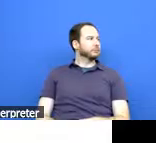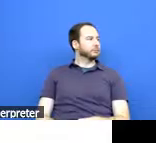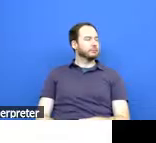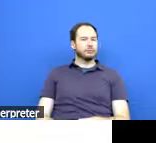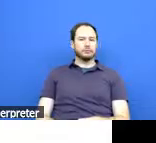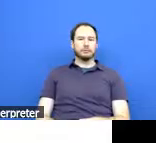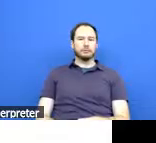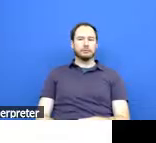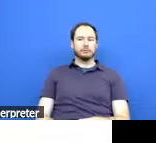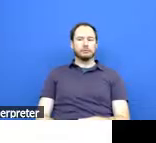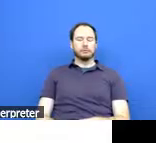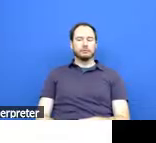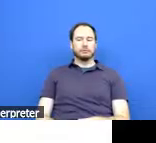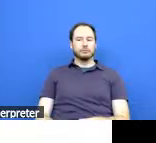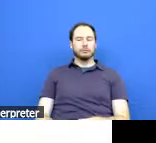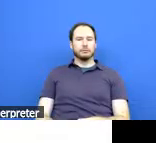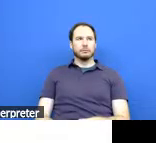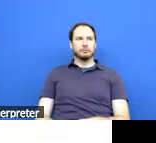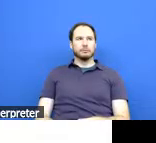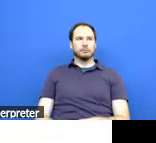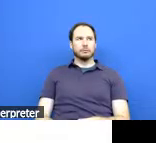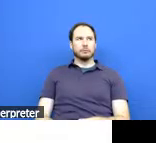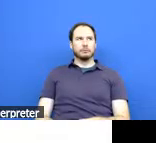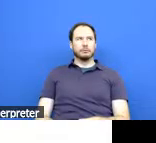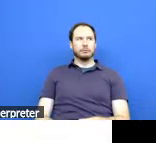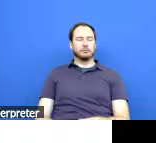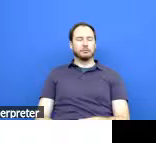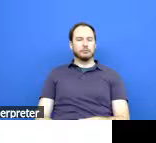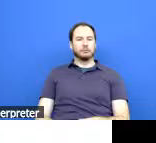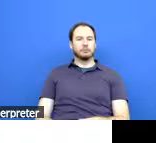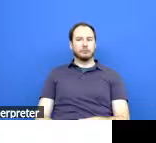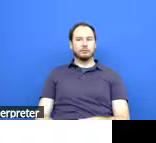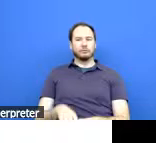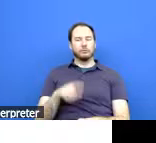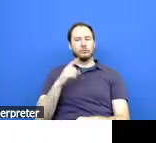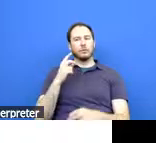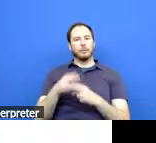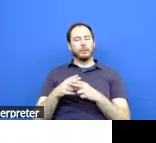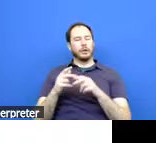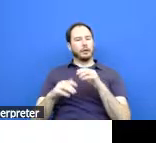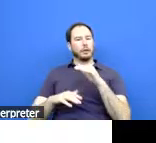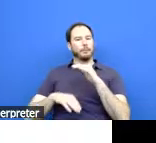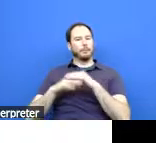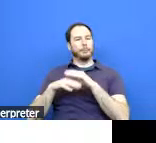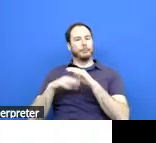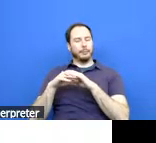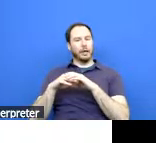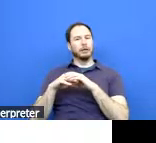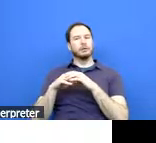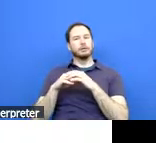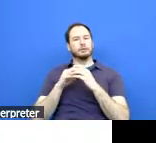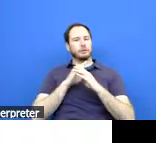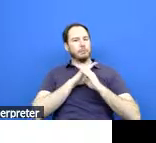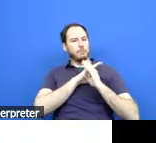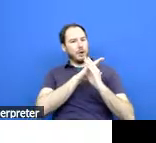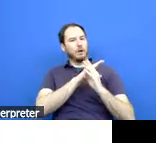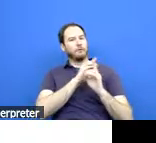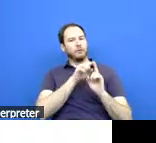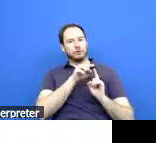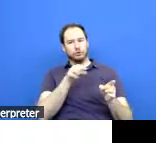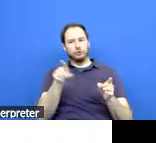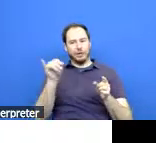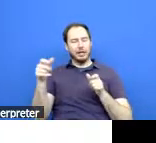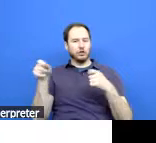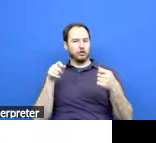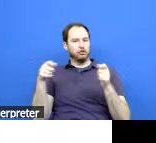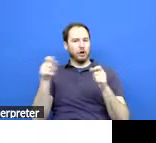So there was, we talked about them going to the maximum buffering to the historic properties. They did adjust the site plan to do